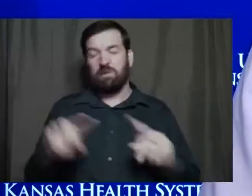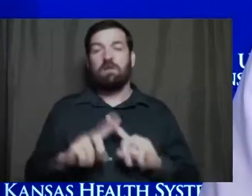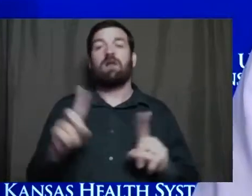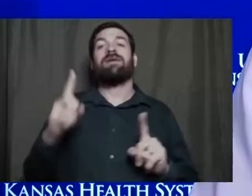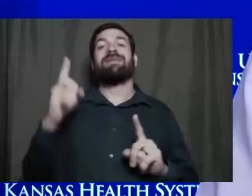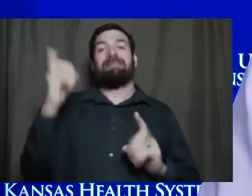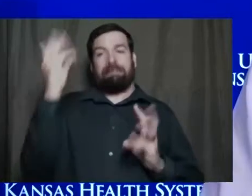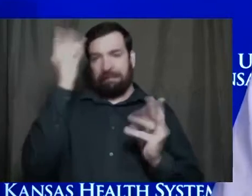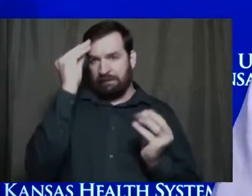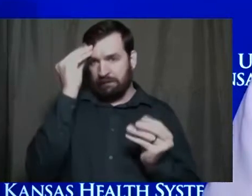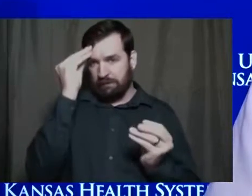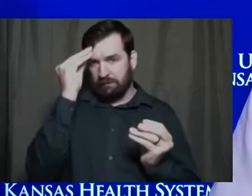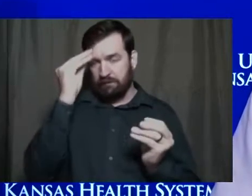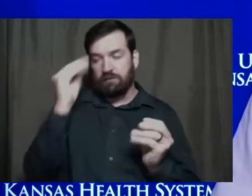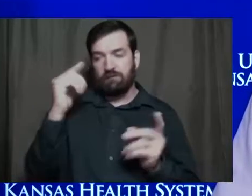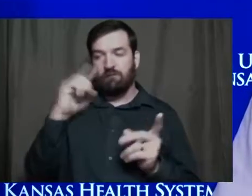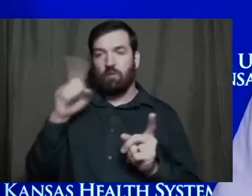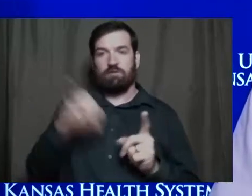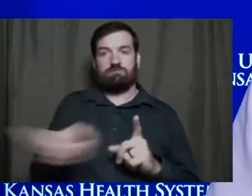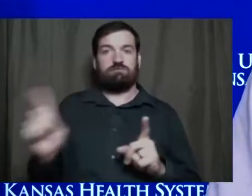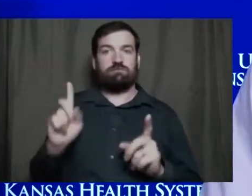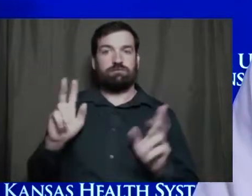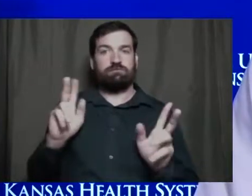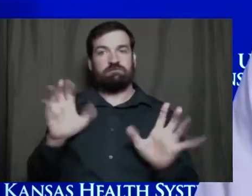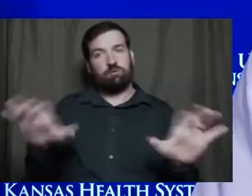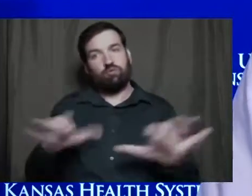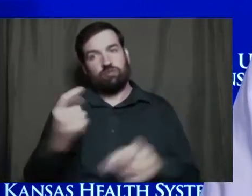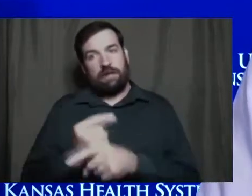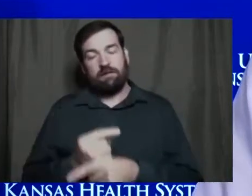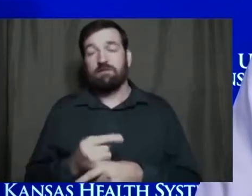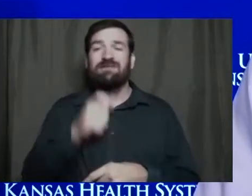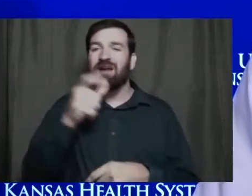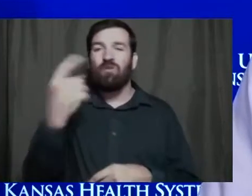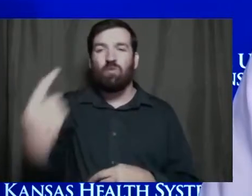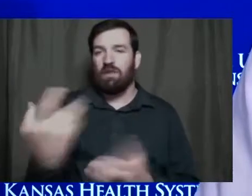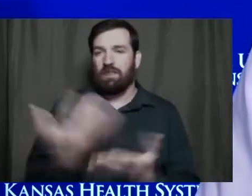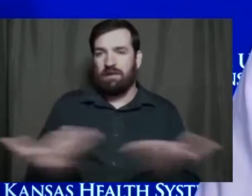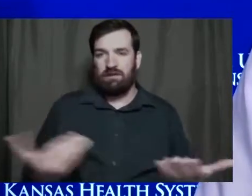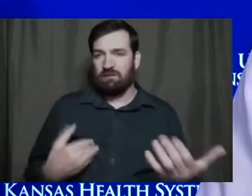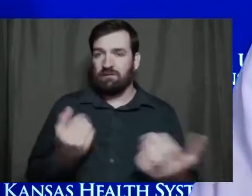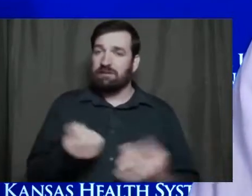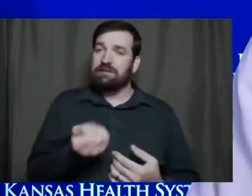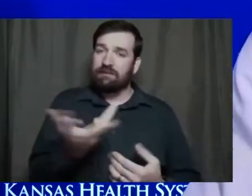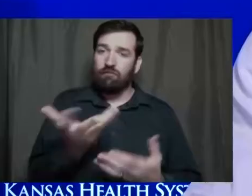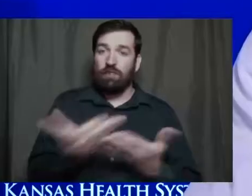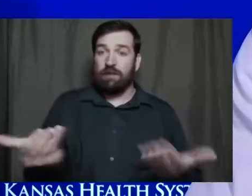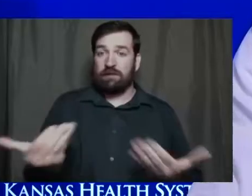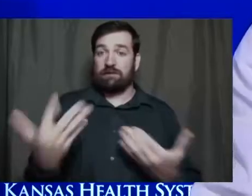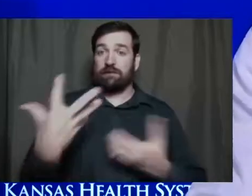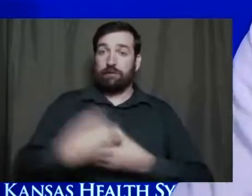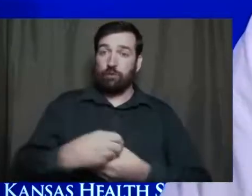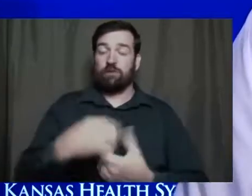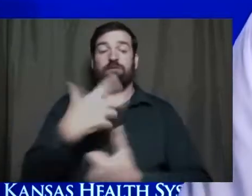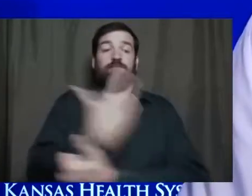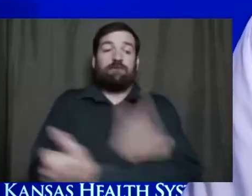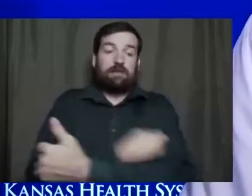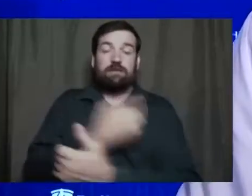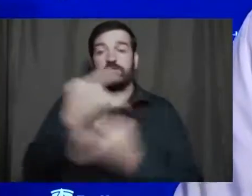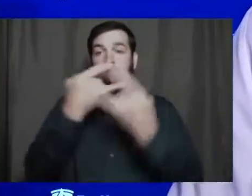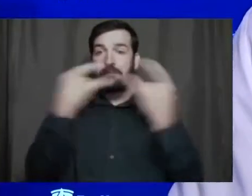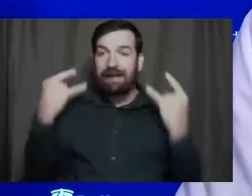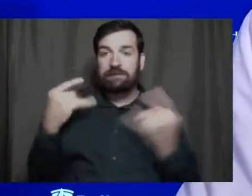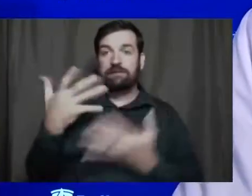we've always stated it's not just one thing that is going to help stop the spread. It is multiple things, including vaccination, masking, distancing. They do talk